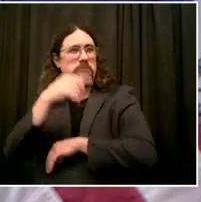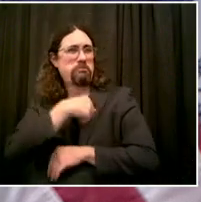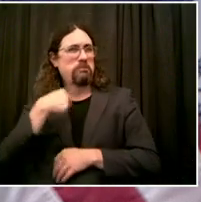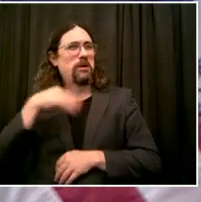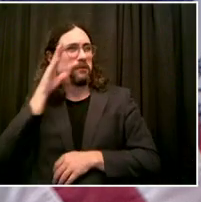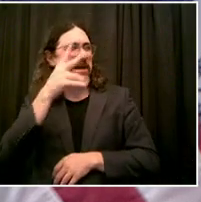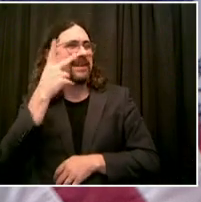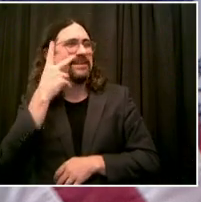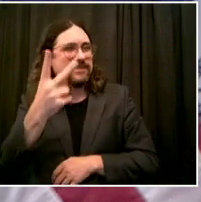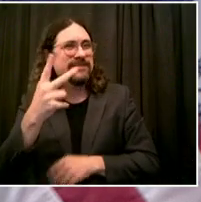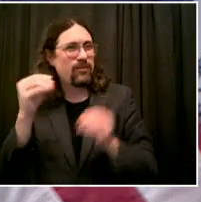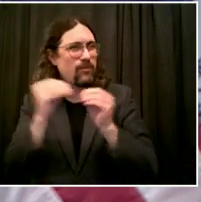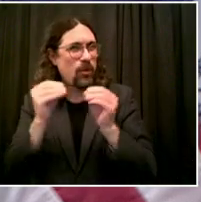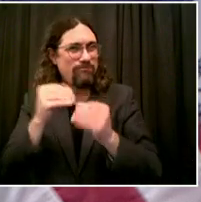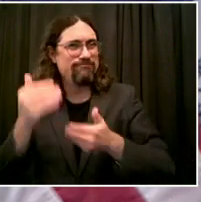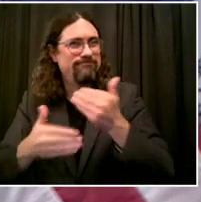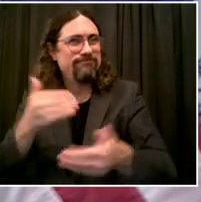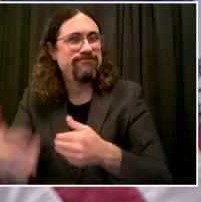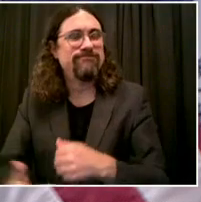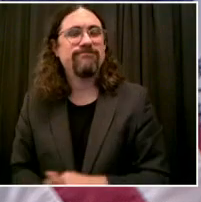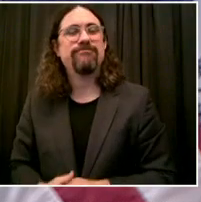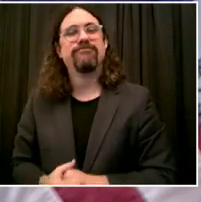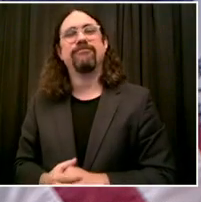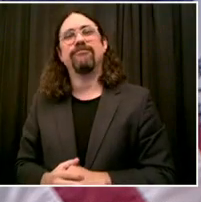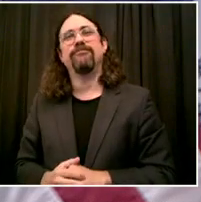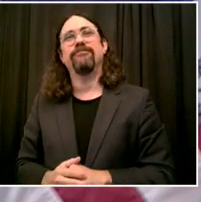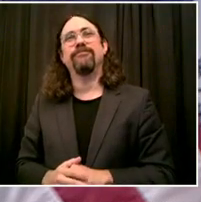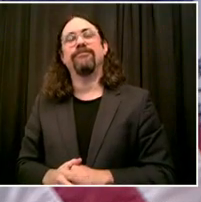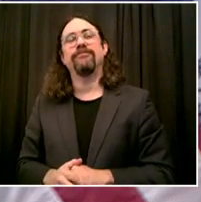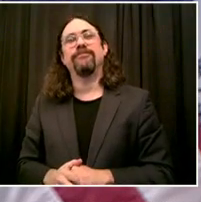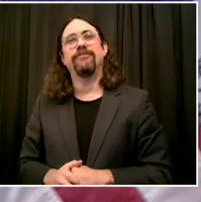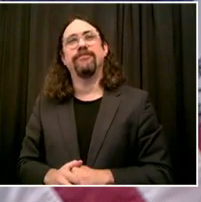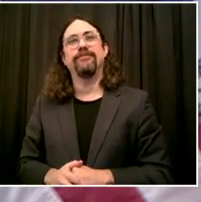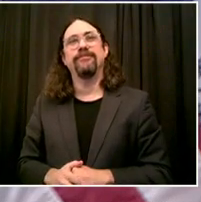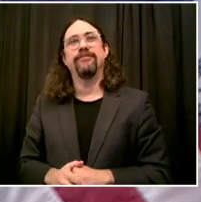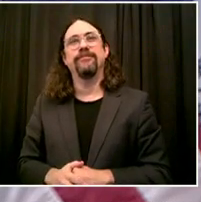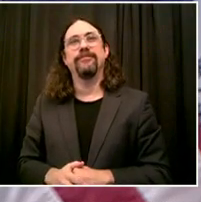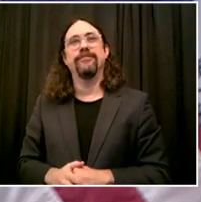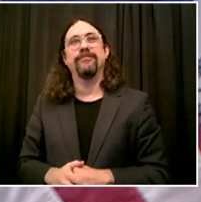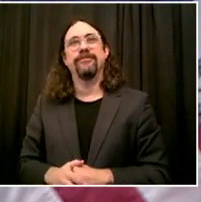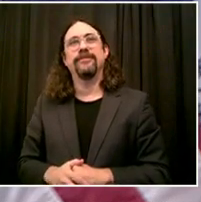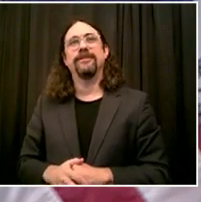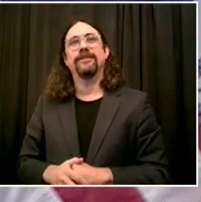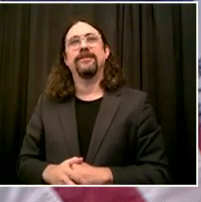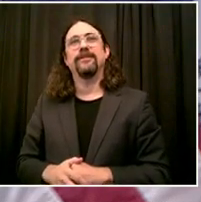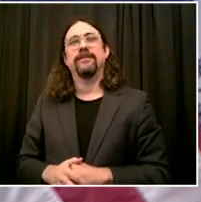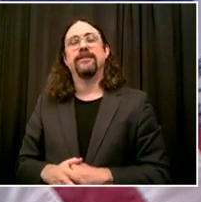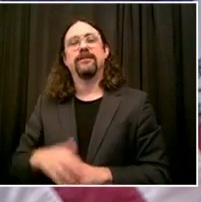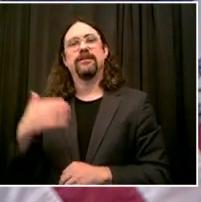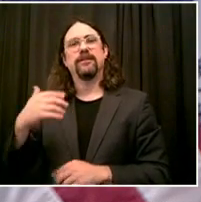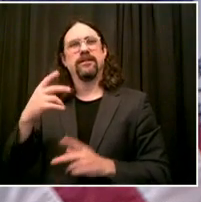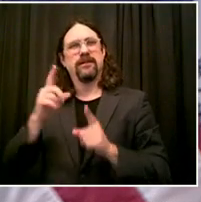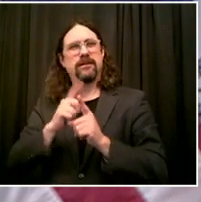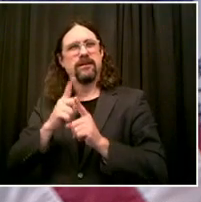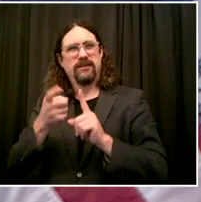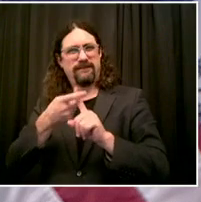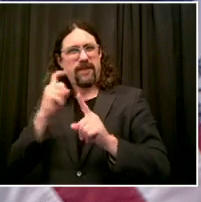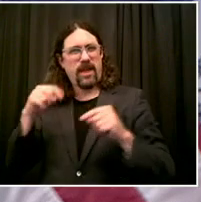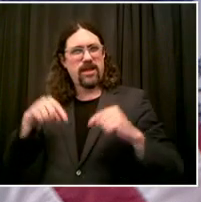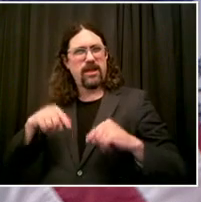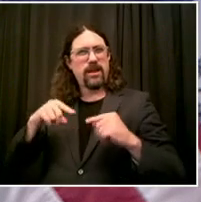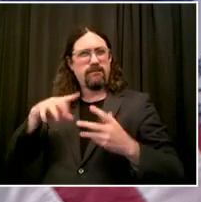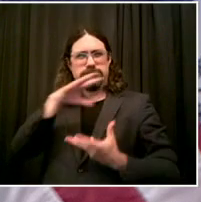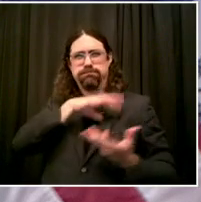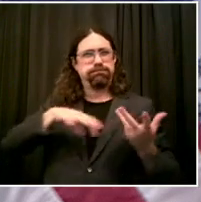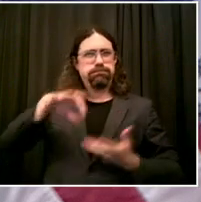February and call it a day. No, the recovery means we're going to do things differently. We have to change the status quo on the biggest issues of